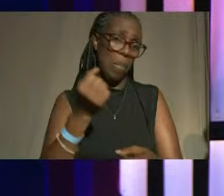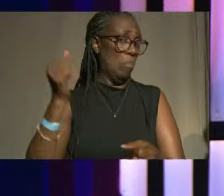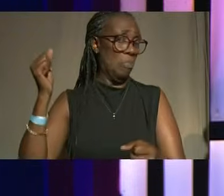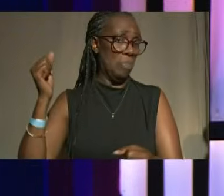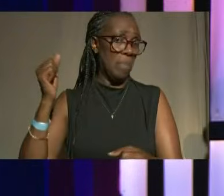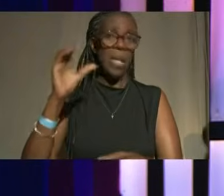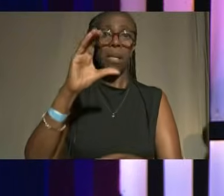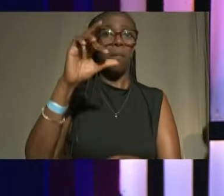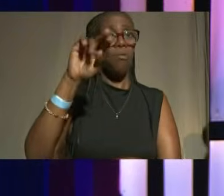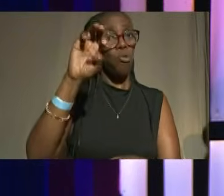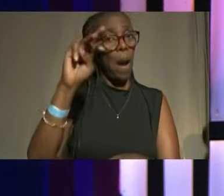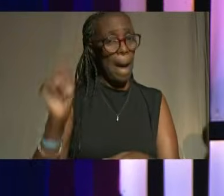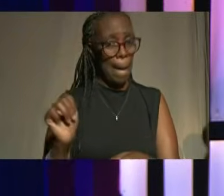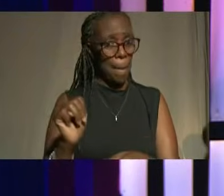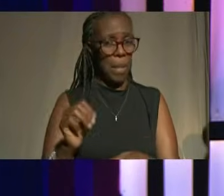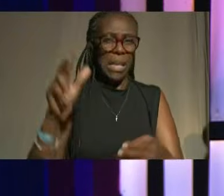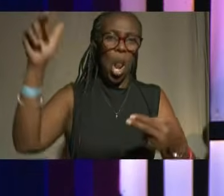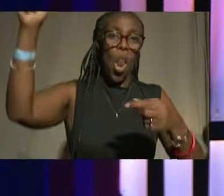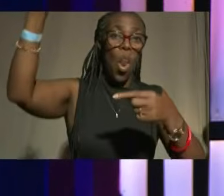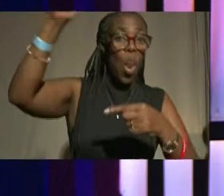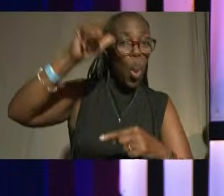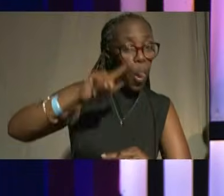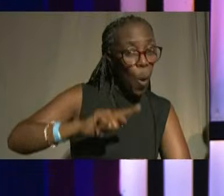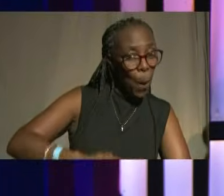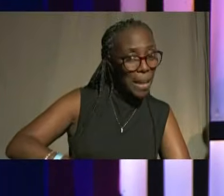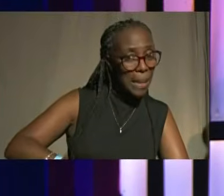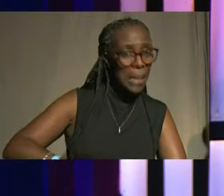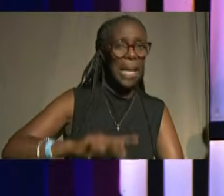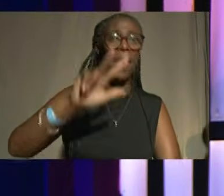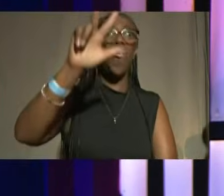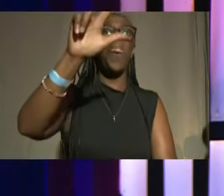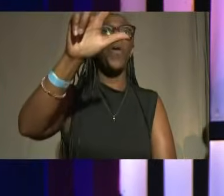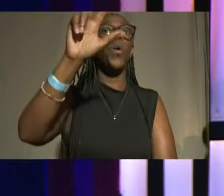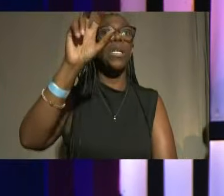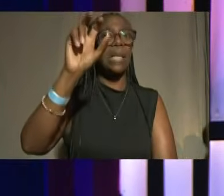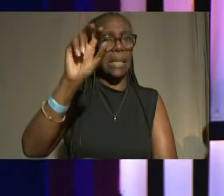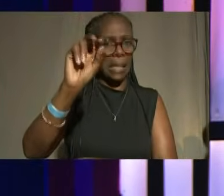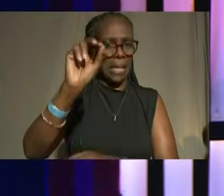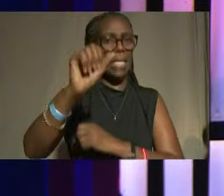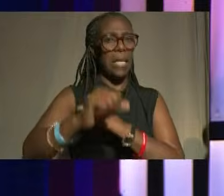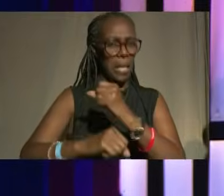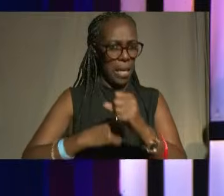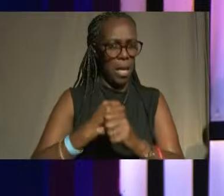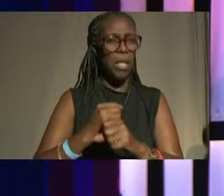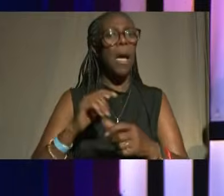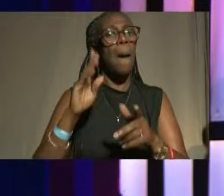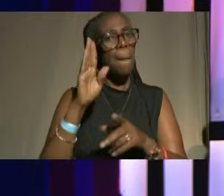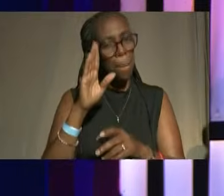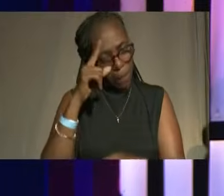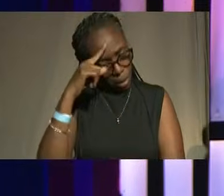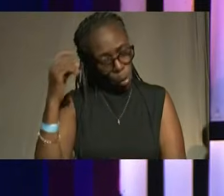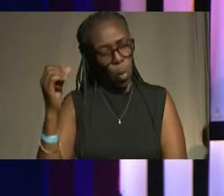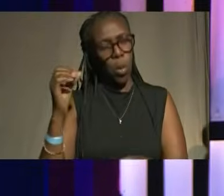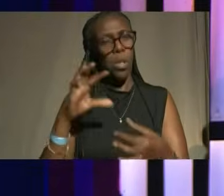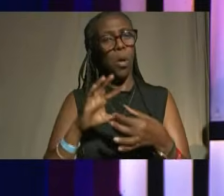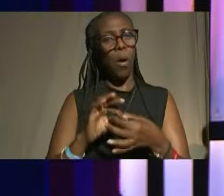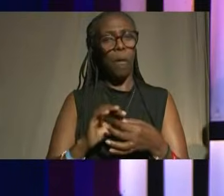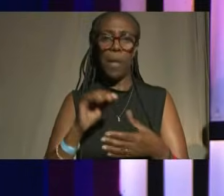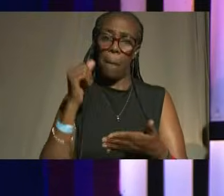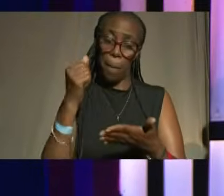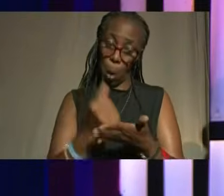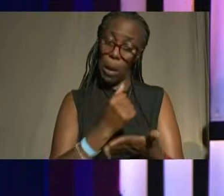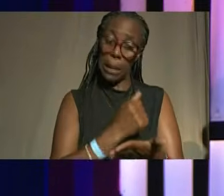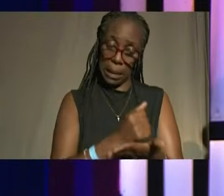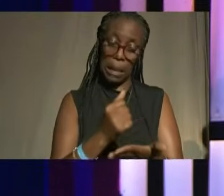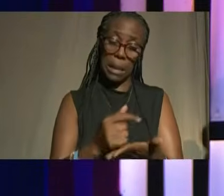30 years, all by the policies of this government. We still have some ways to go. Our hospital and